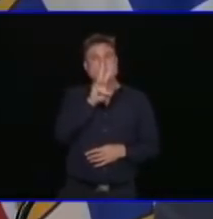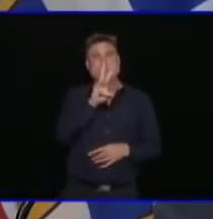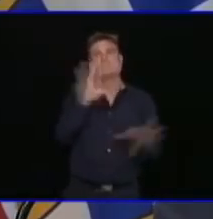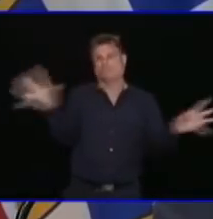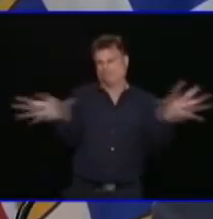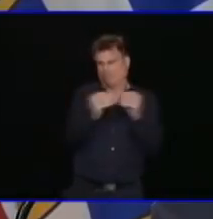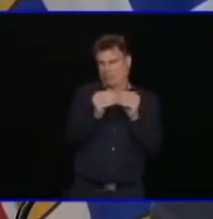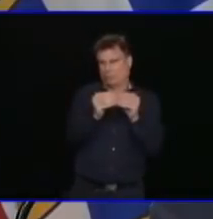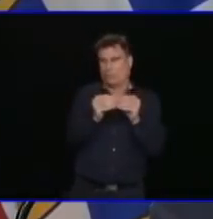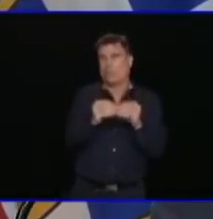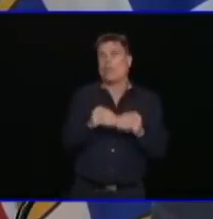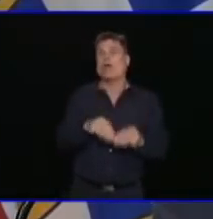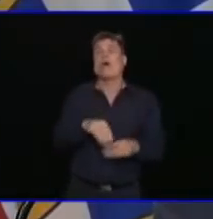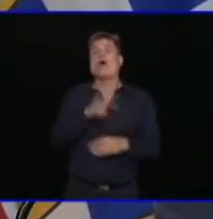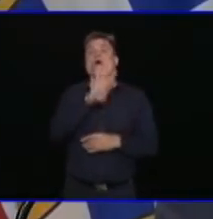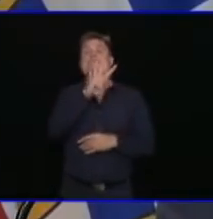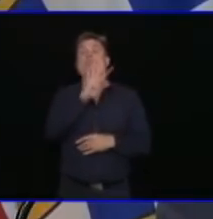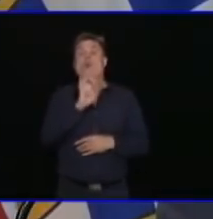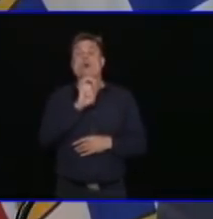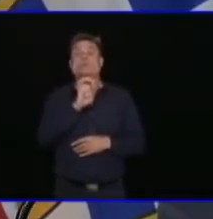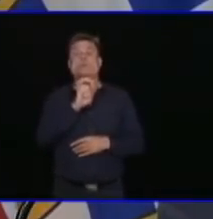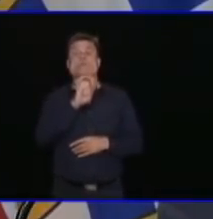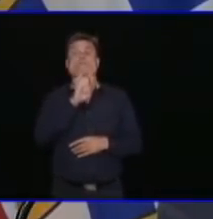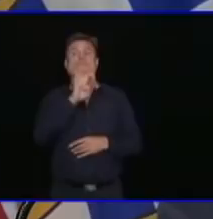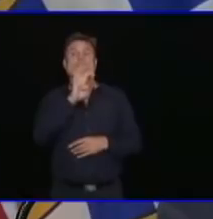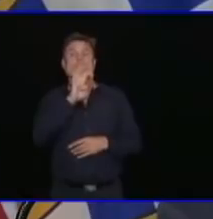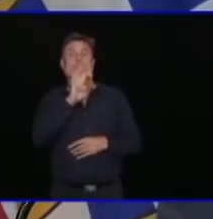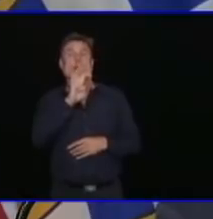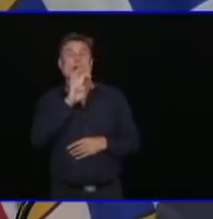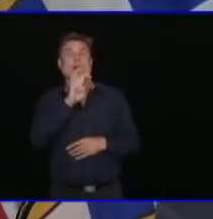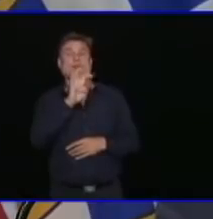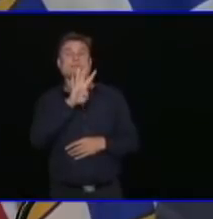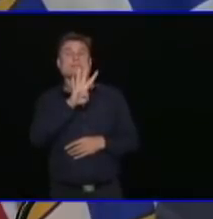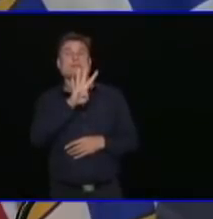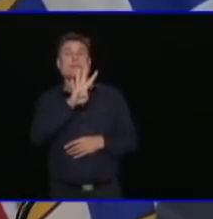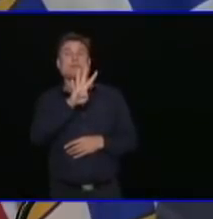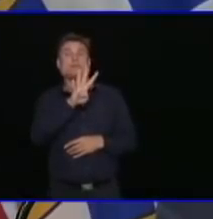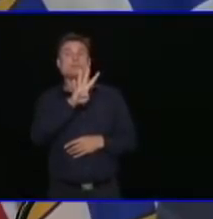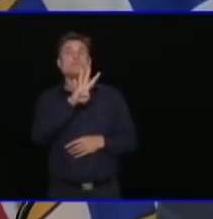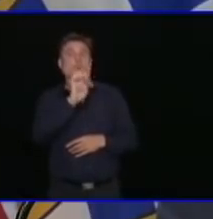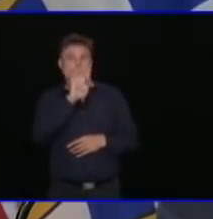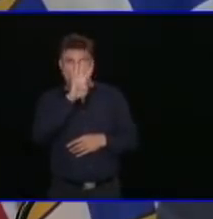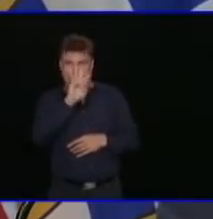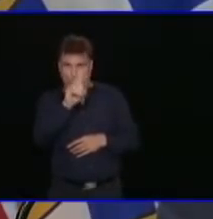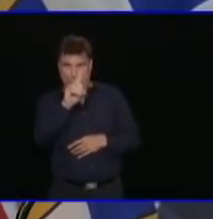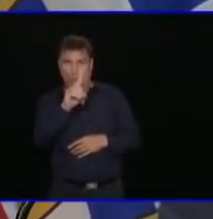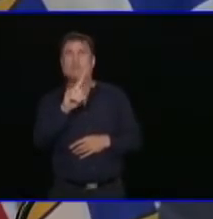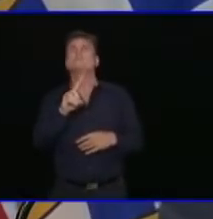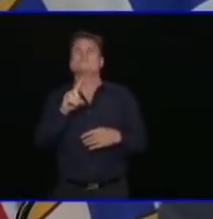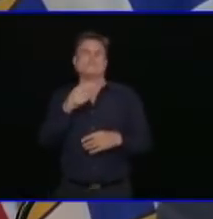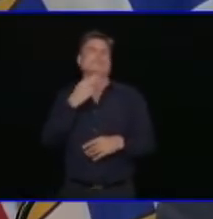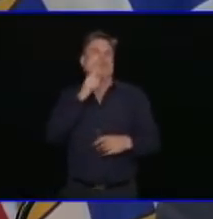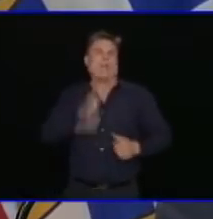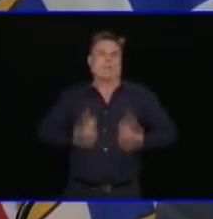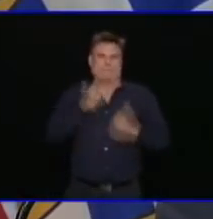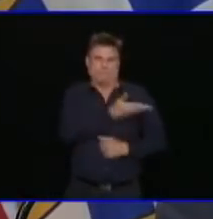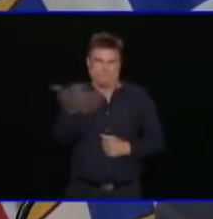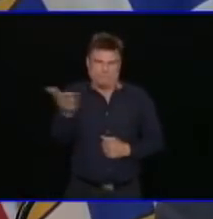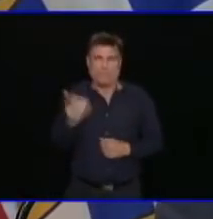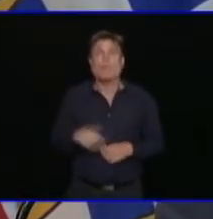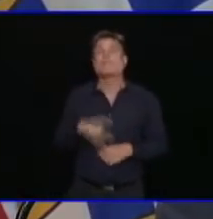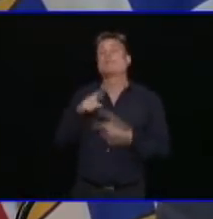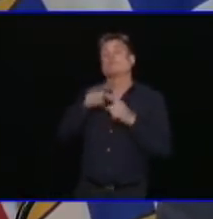exposure alerts, in addition, there have been alerts related to a number of air flights into and out of